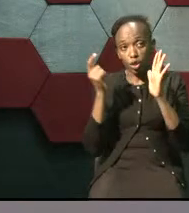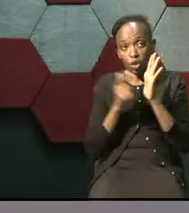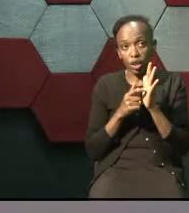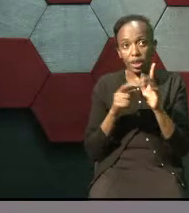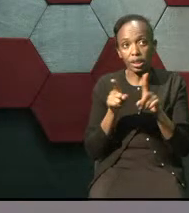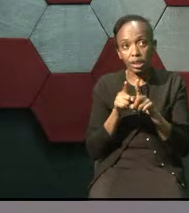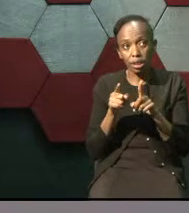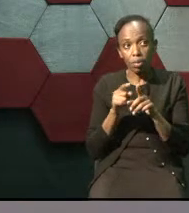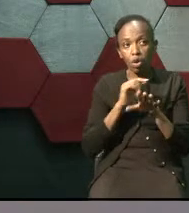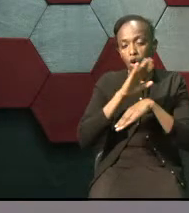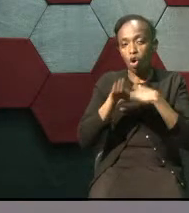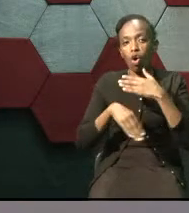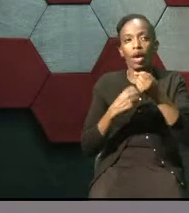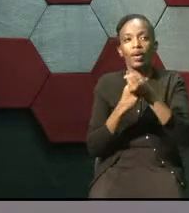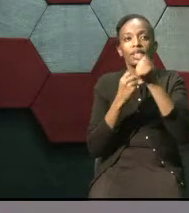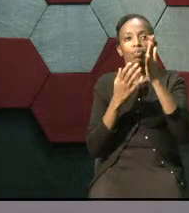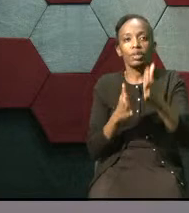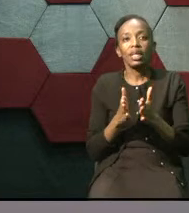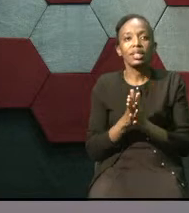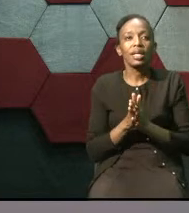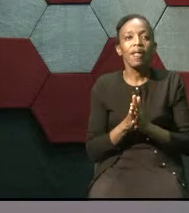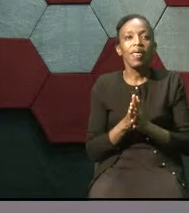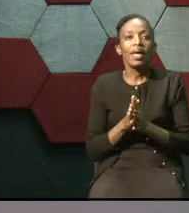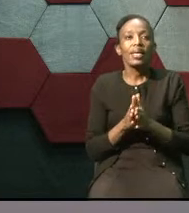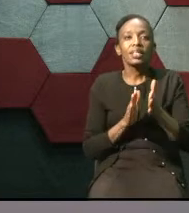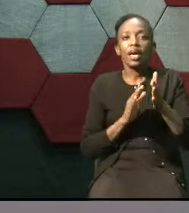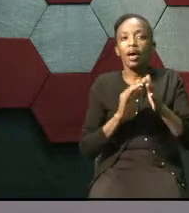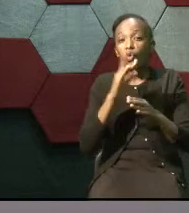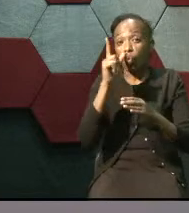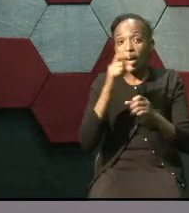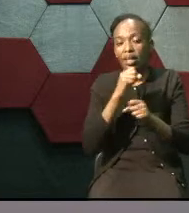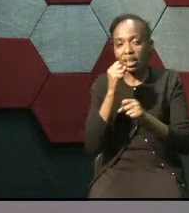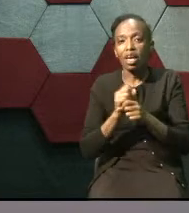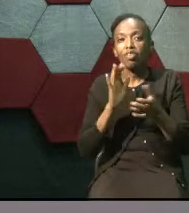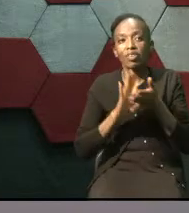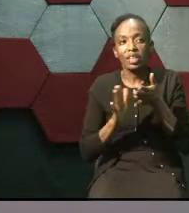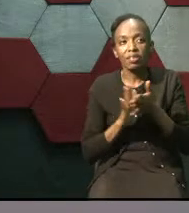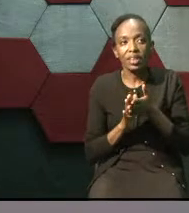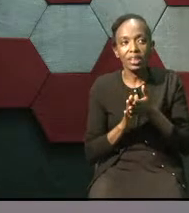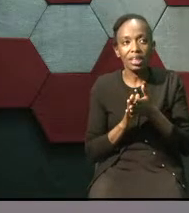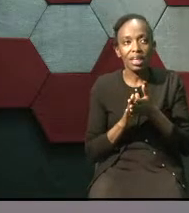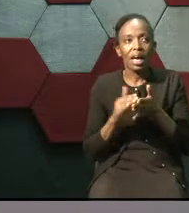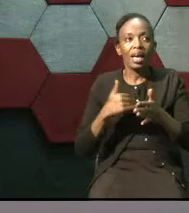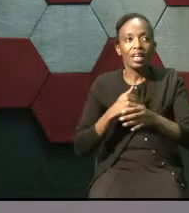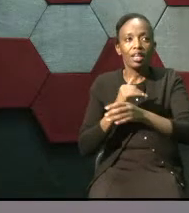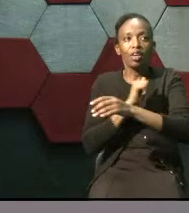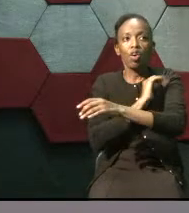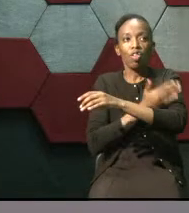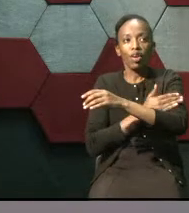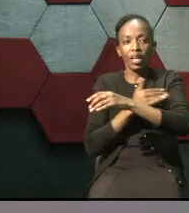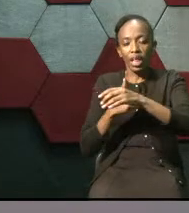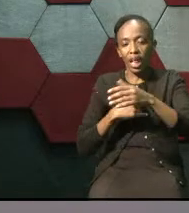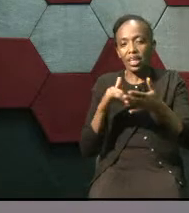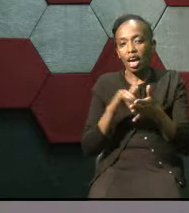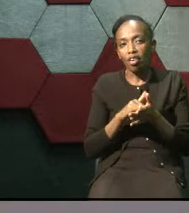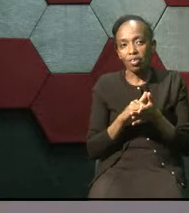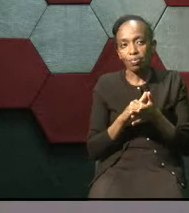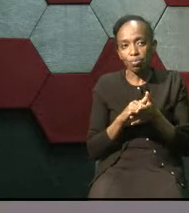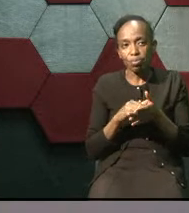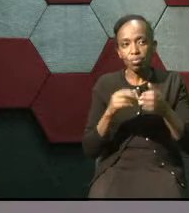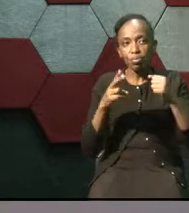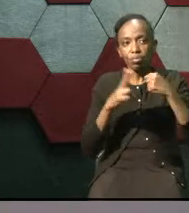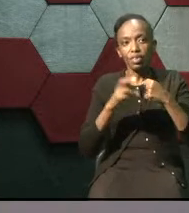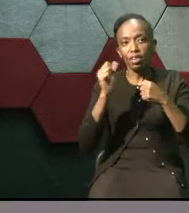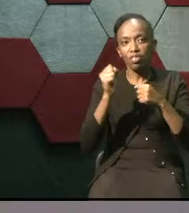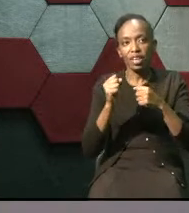and acknowledge all our sponsors. It's been a marathon of a year. I have it on good authority that there were about 75 sleepless nights over